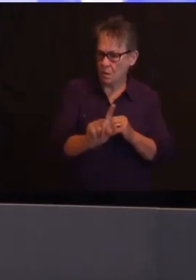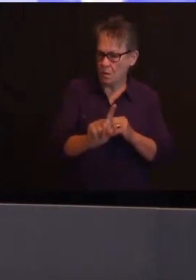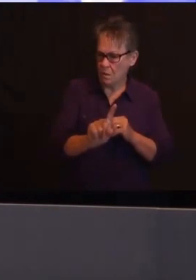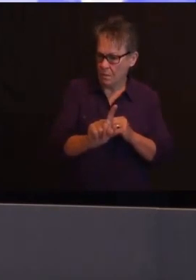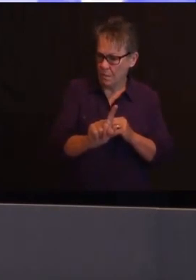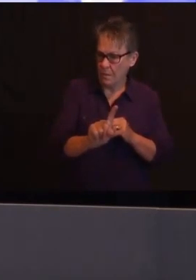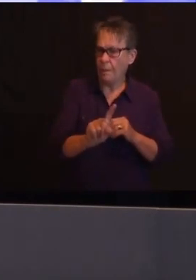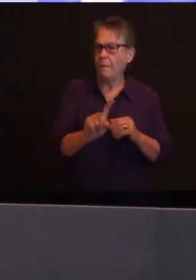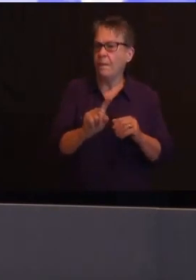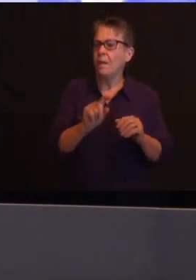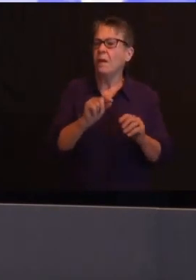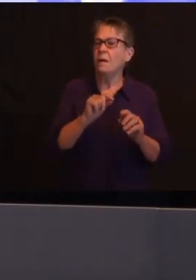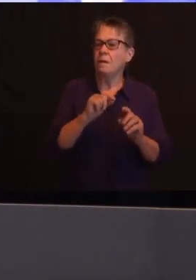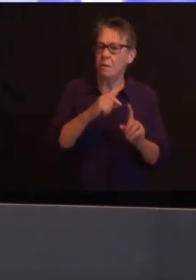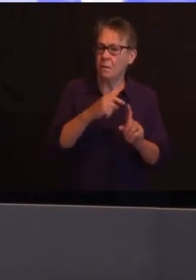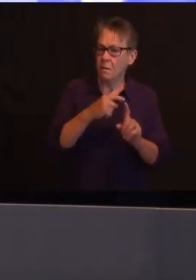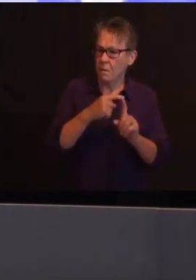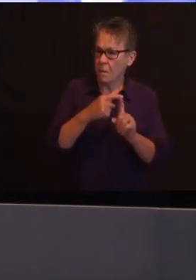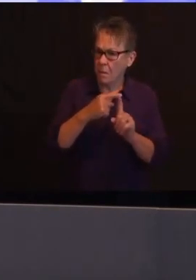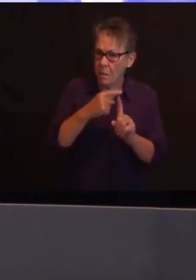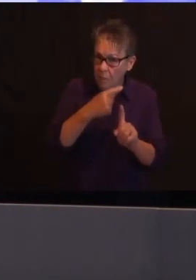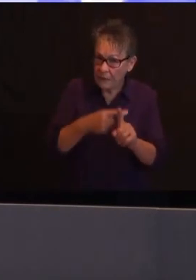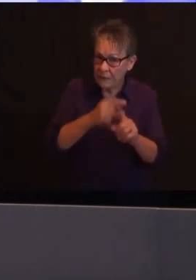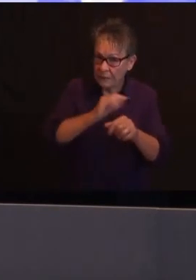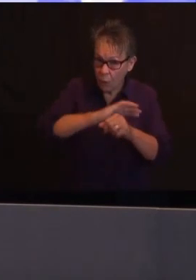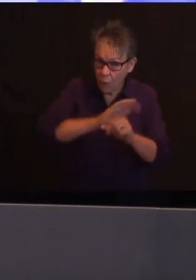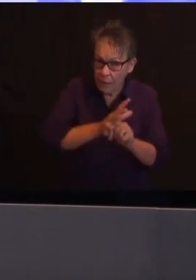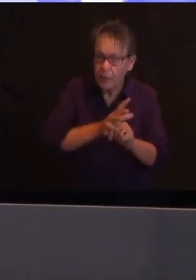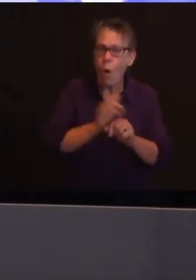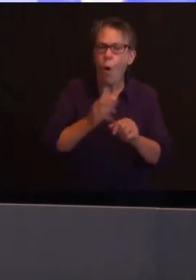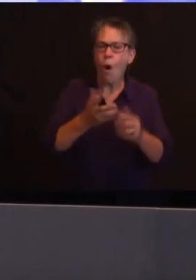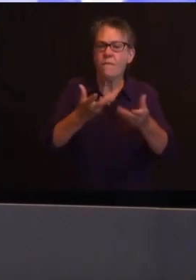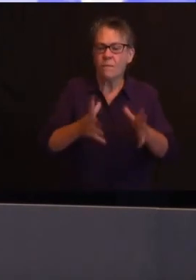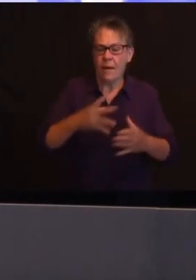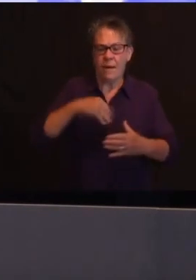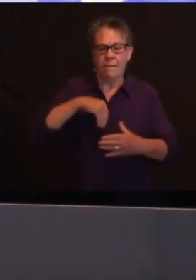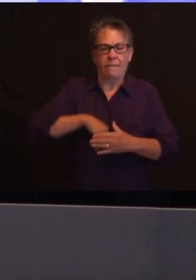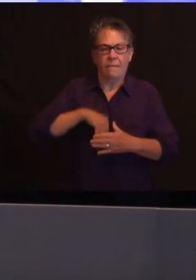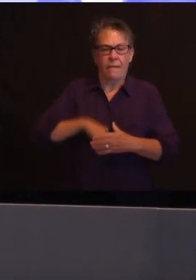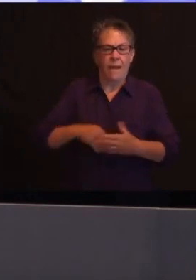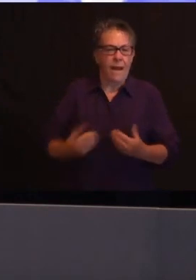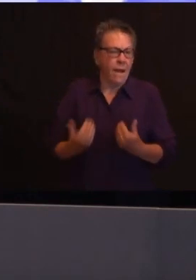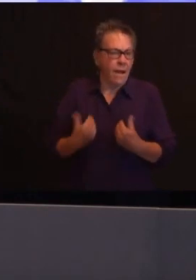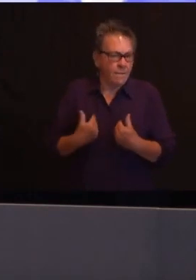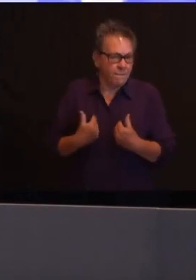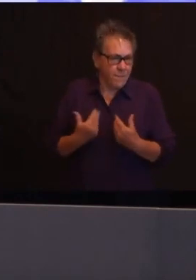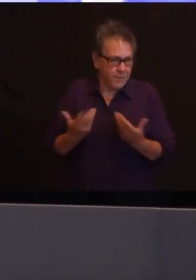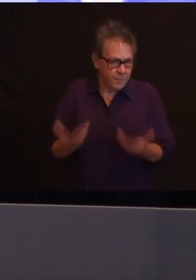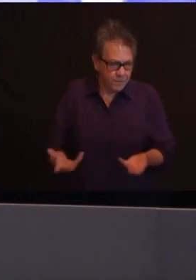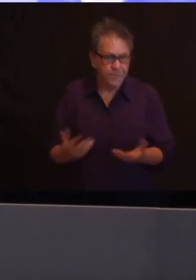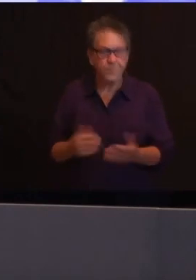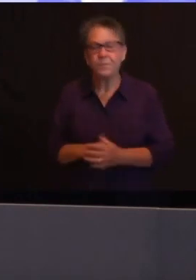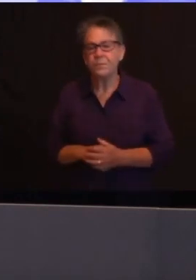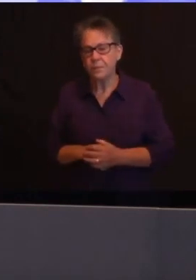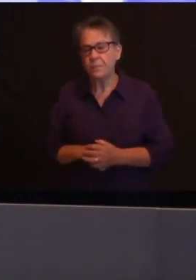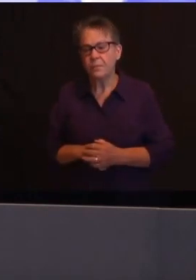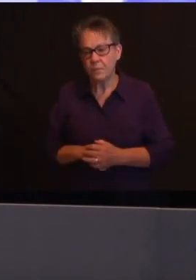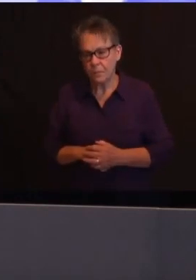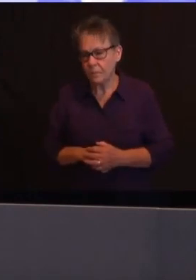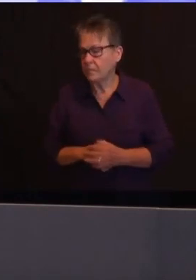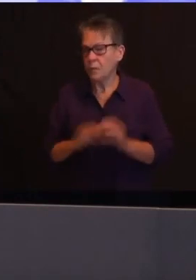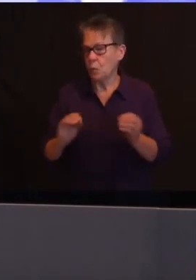were positive. In New Jersey, there are no deaths reported at this time. The ages of the children range from 1